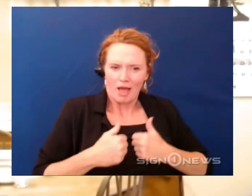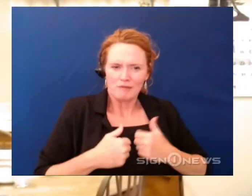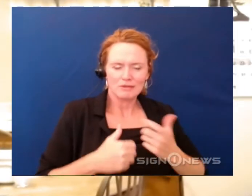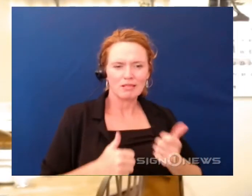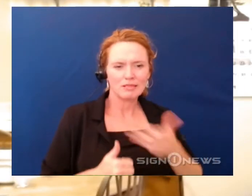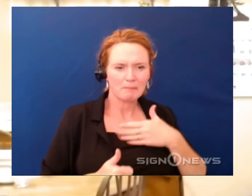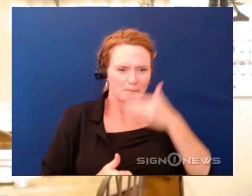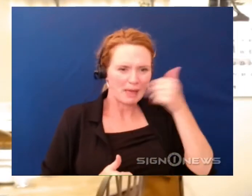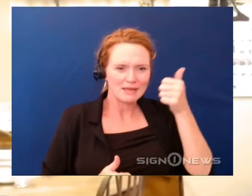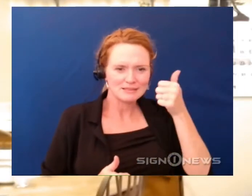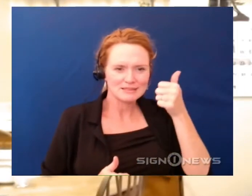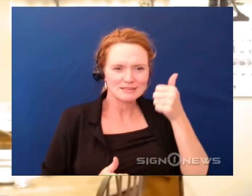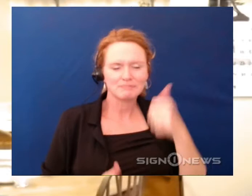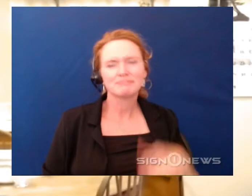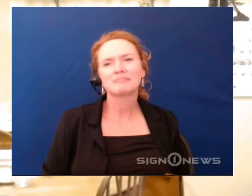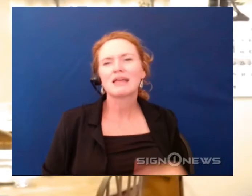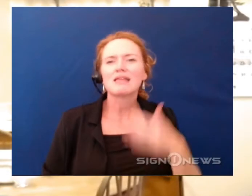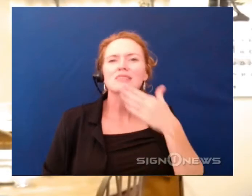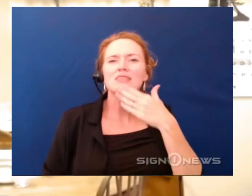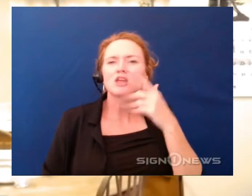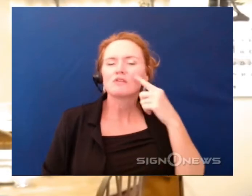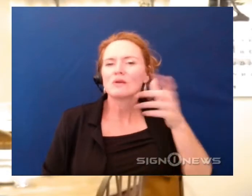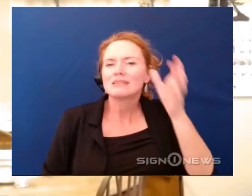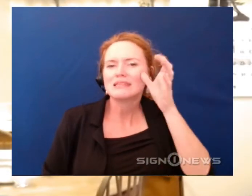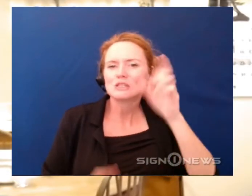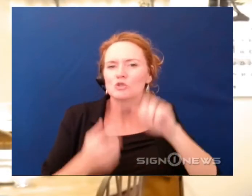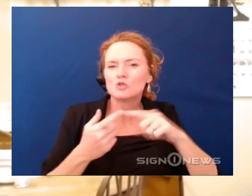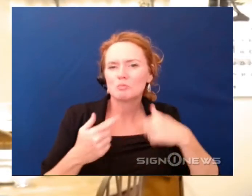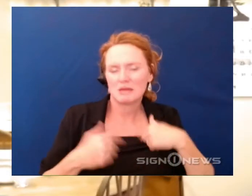Thank you for listening to me this afternoon.